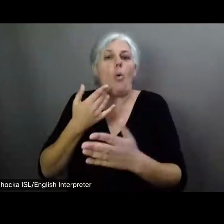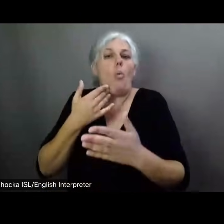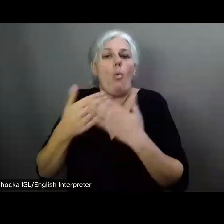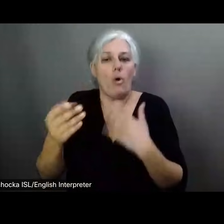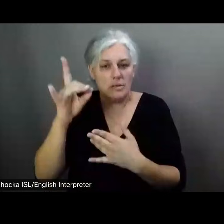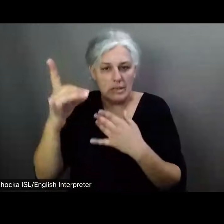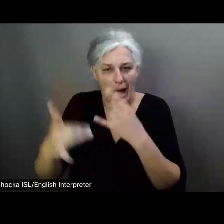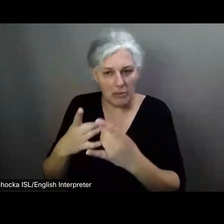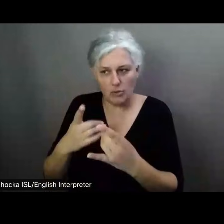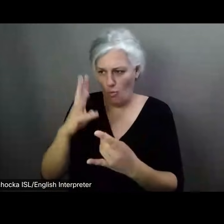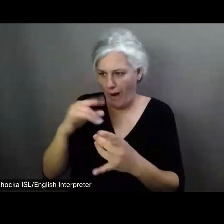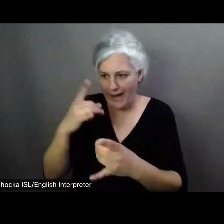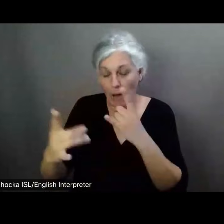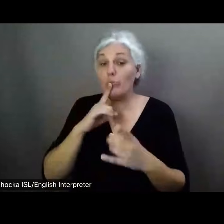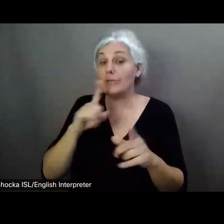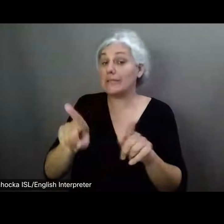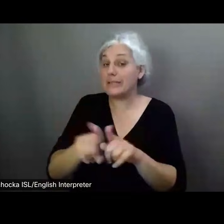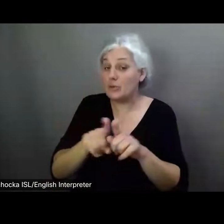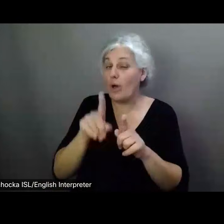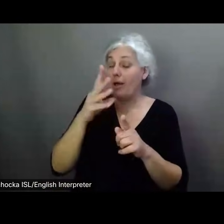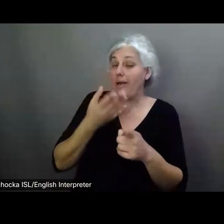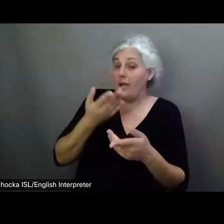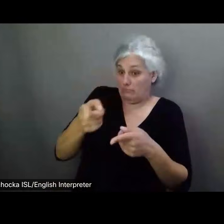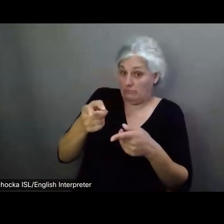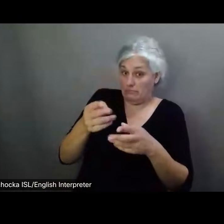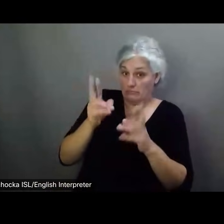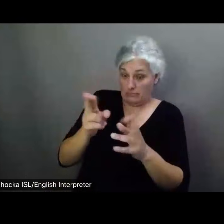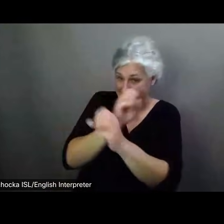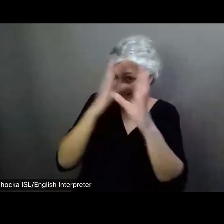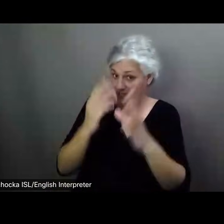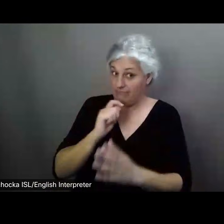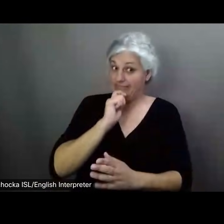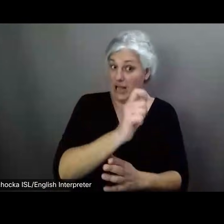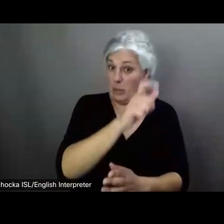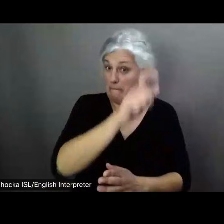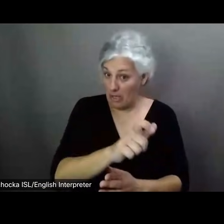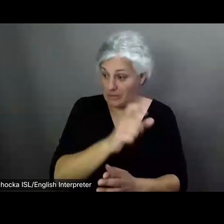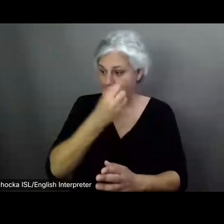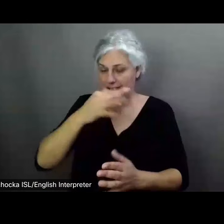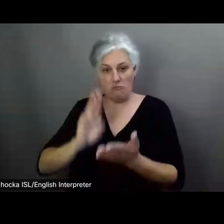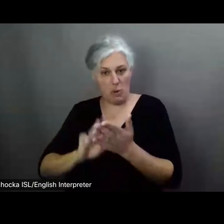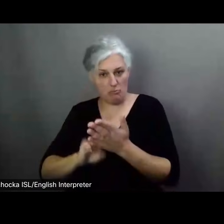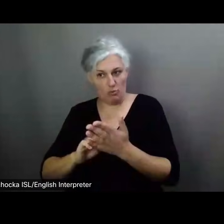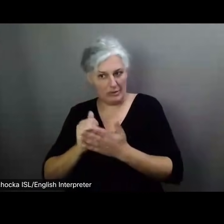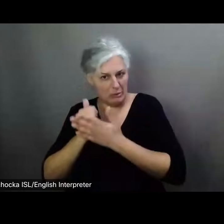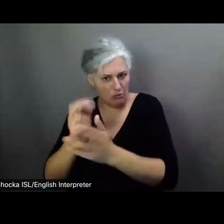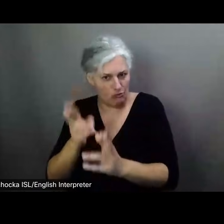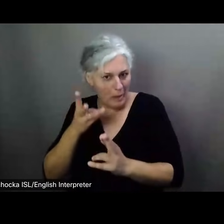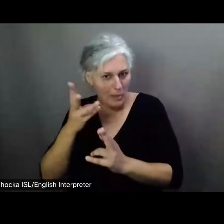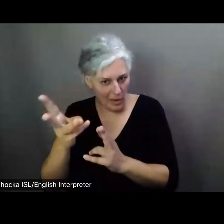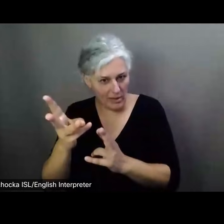but also, was this communicated to patients and their family? Were the staff supported? What have we learned? Certainly my experience